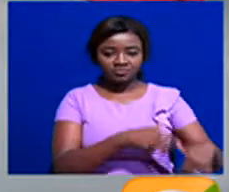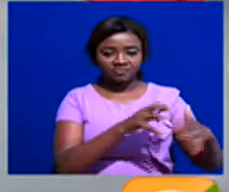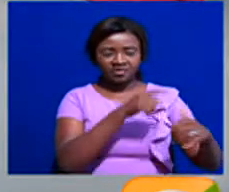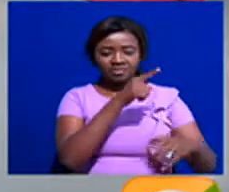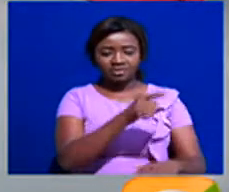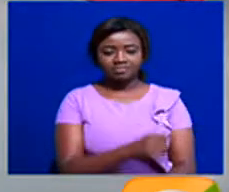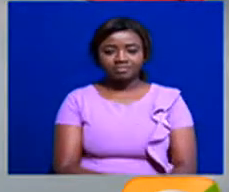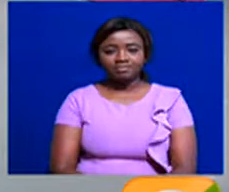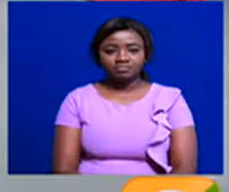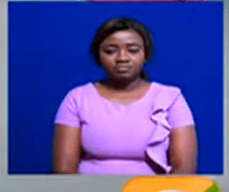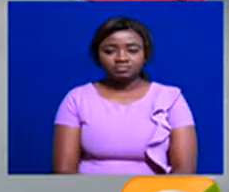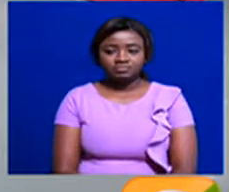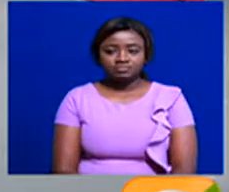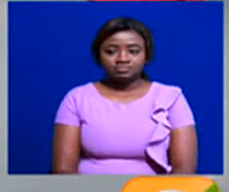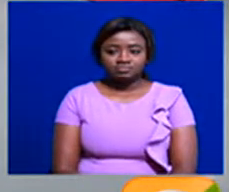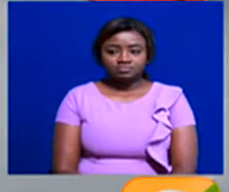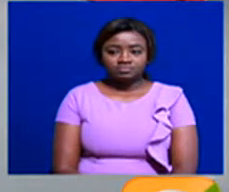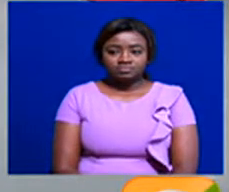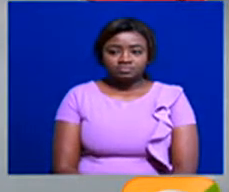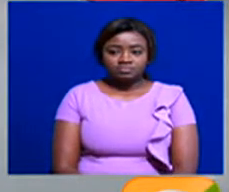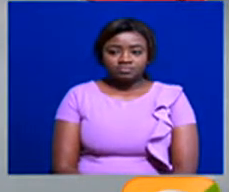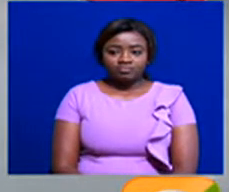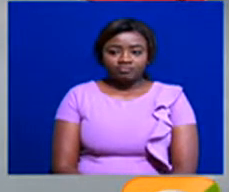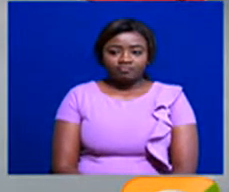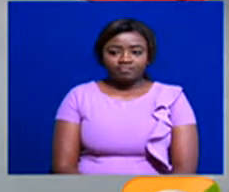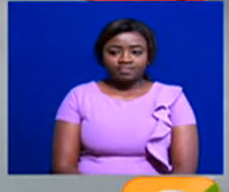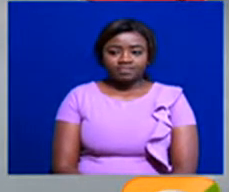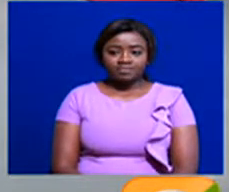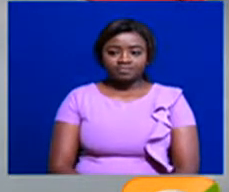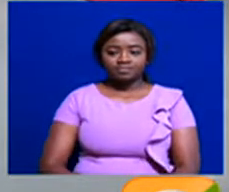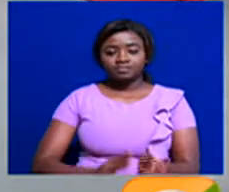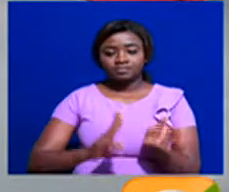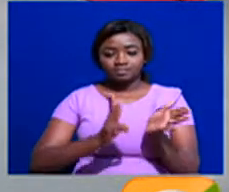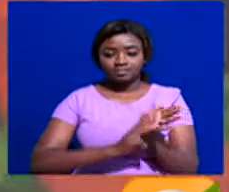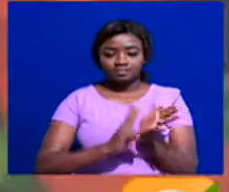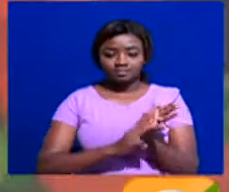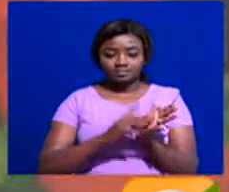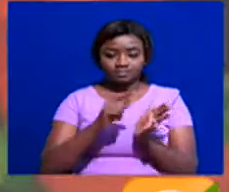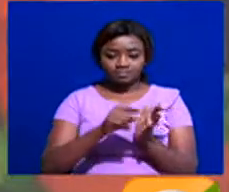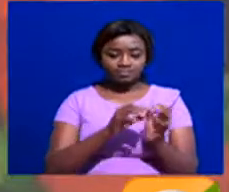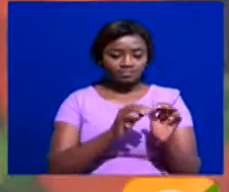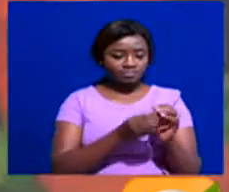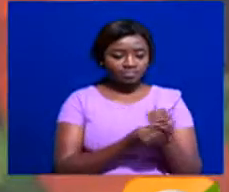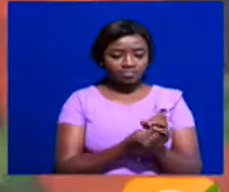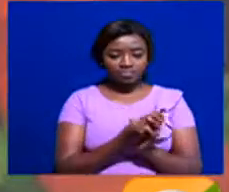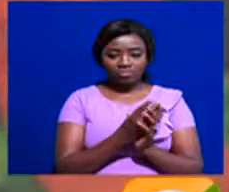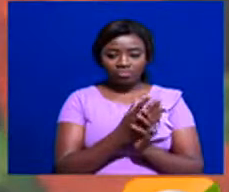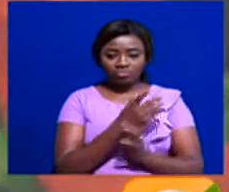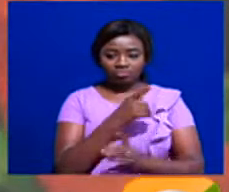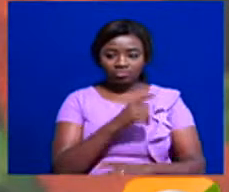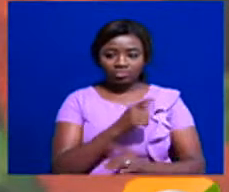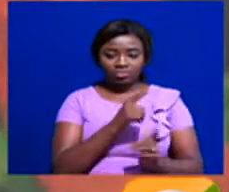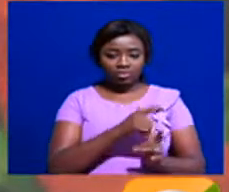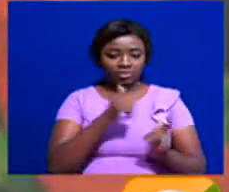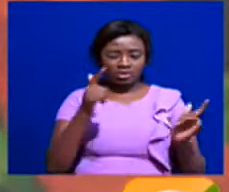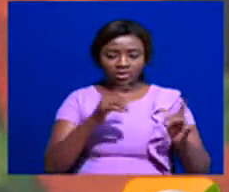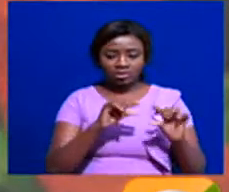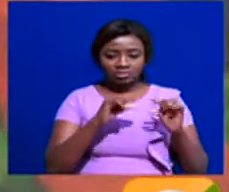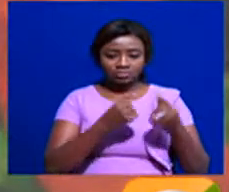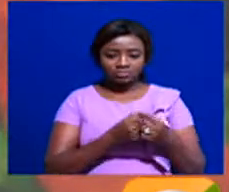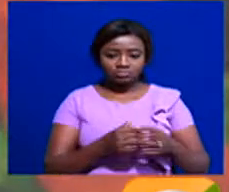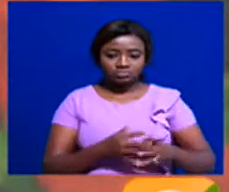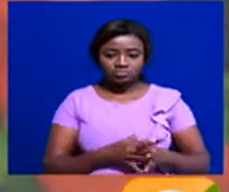Well, Migori is actually the largest growing county in Kenya.